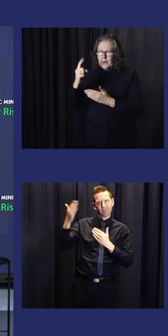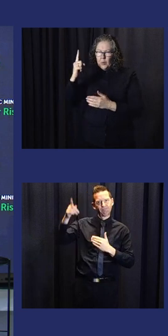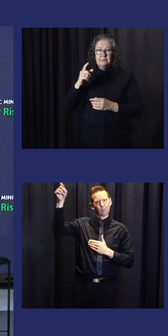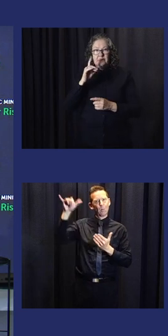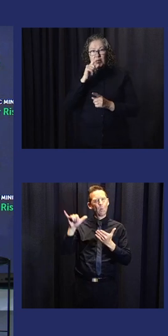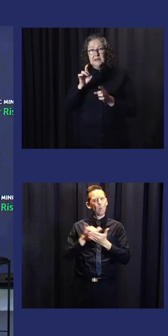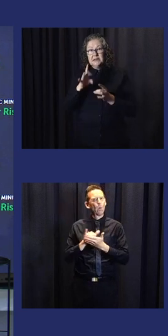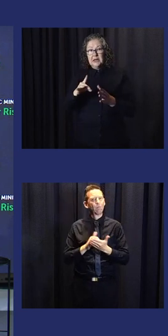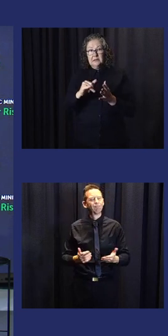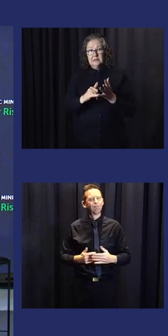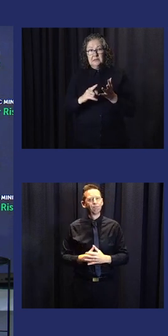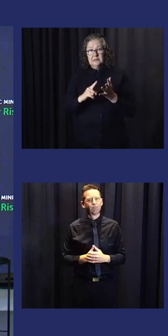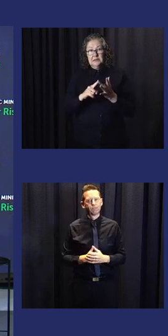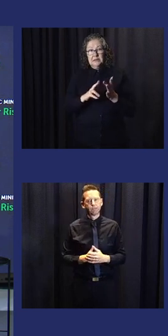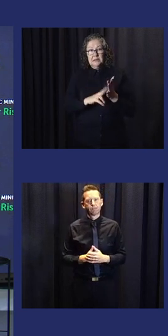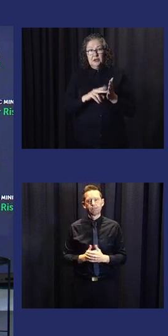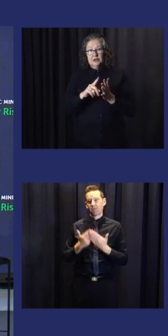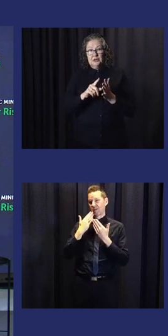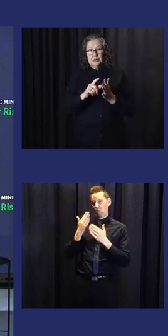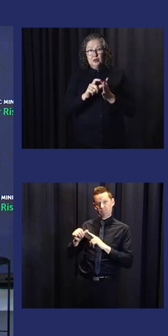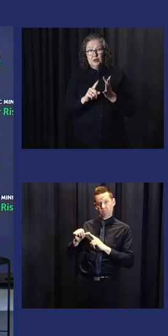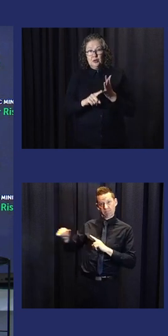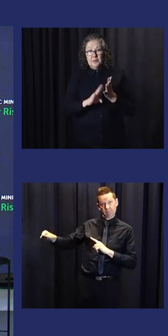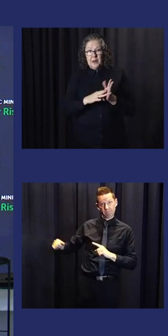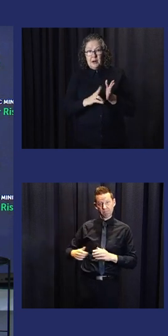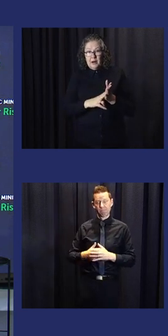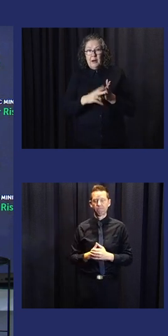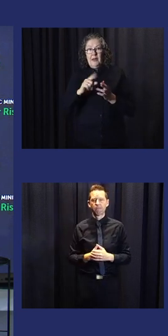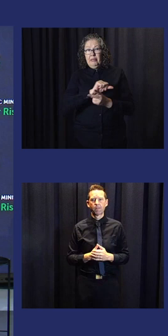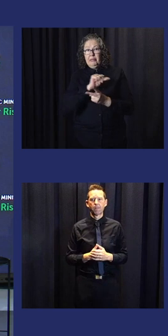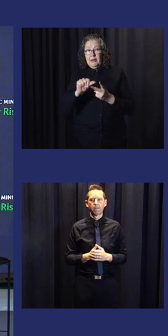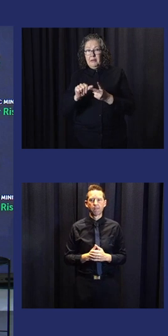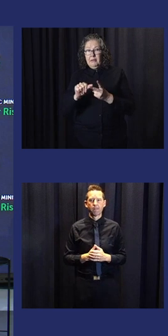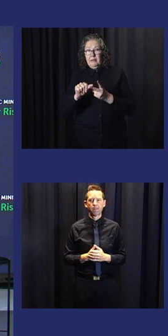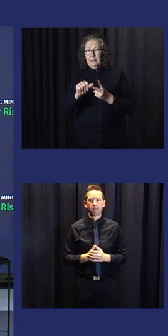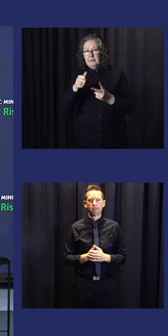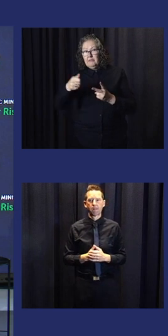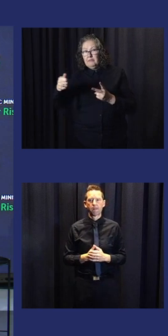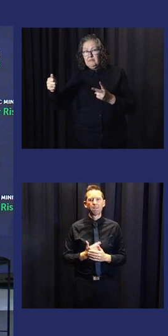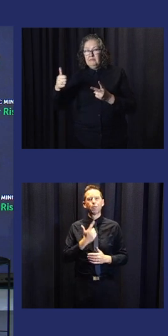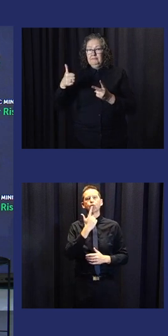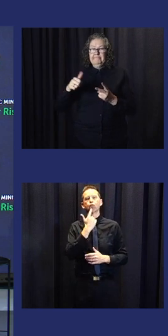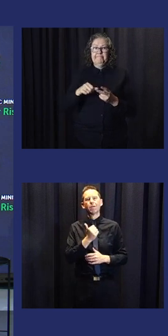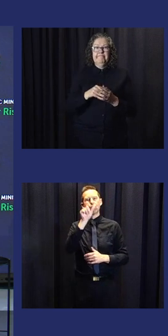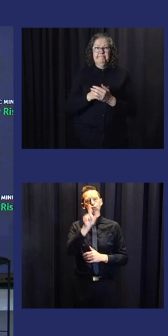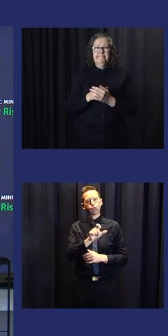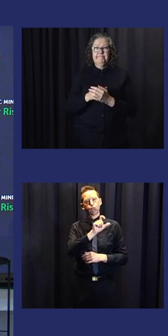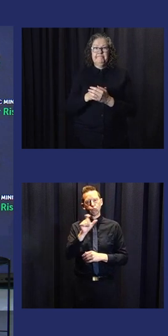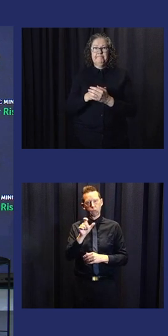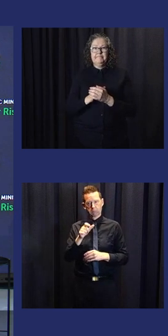just work our way through. Thank you. So the Red Cross and Red